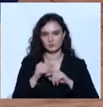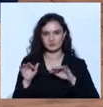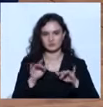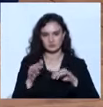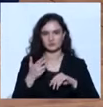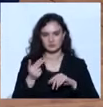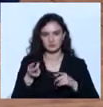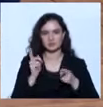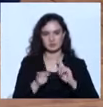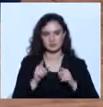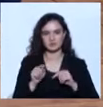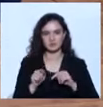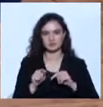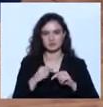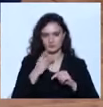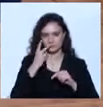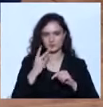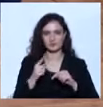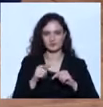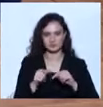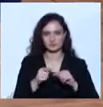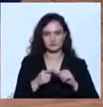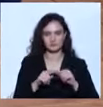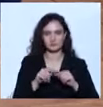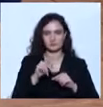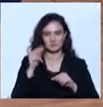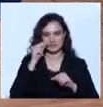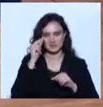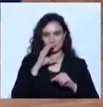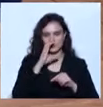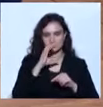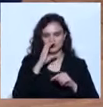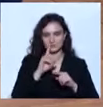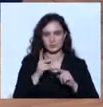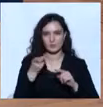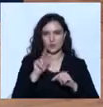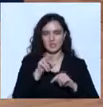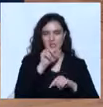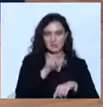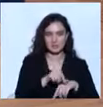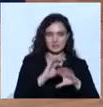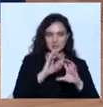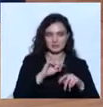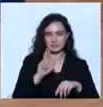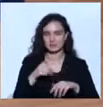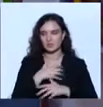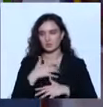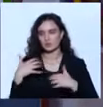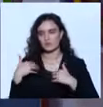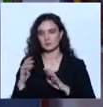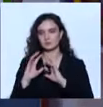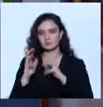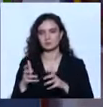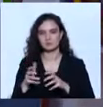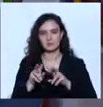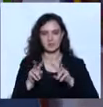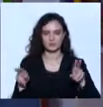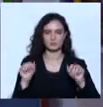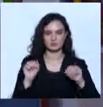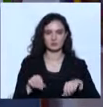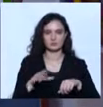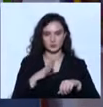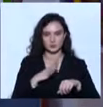true. So we see that White Fang learns that both the human world and the wild animal world can